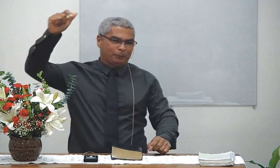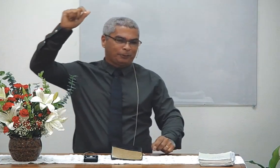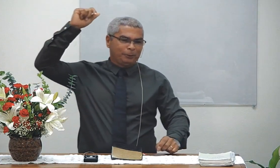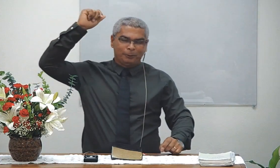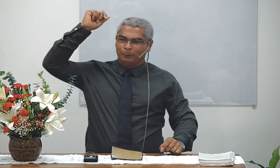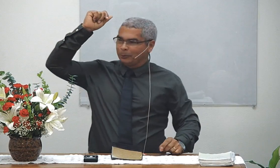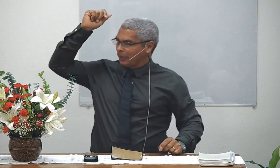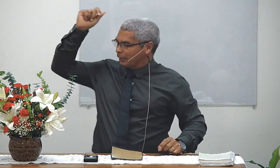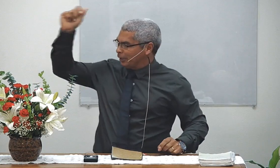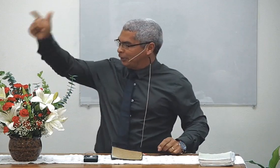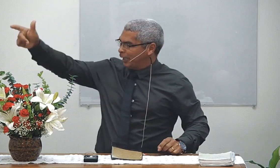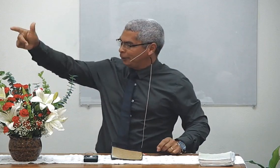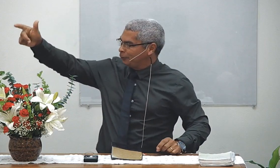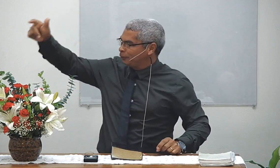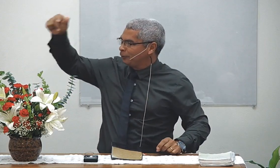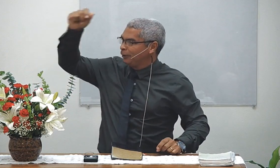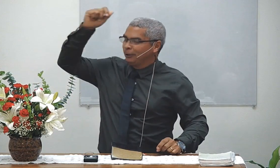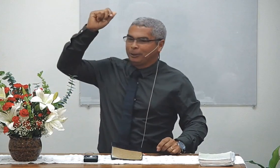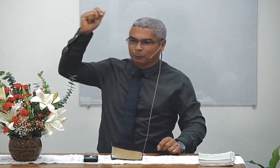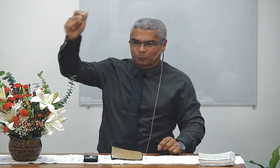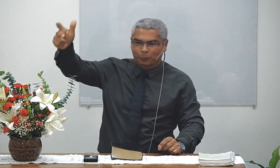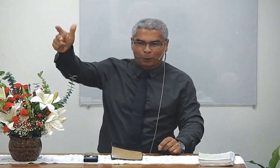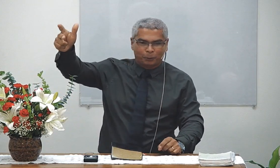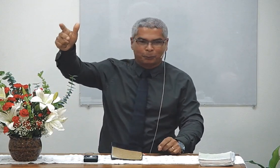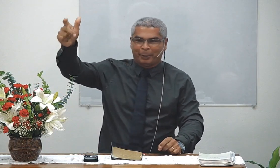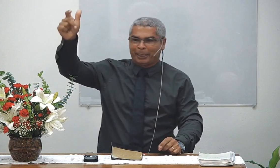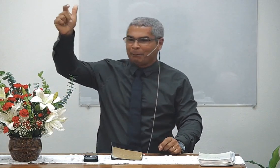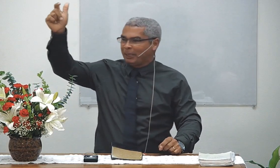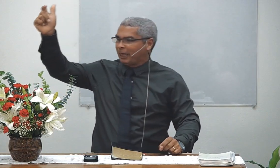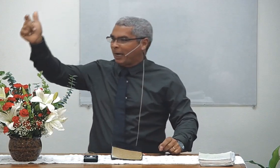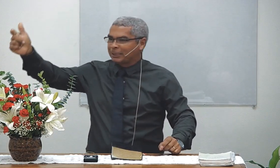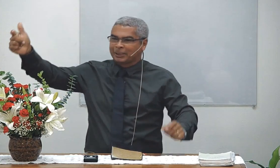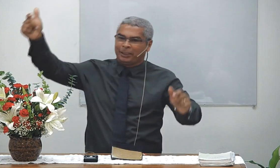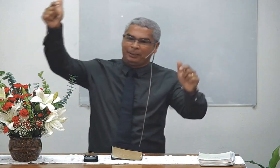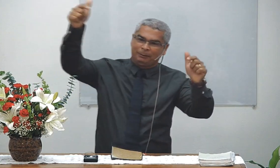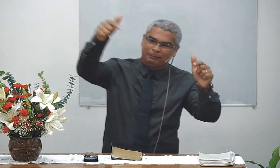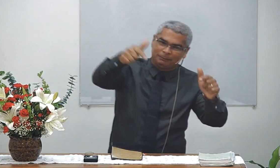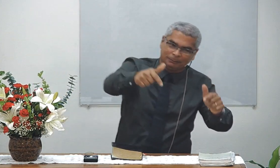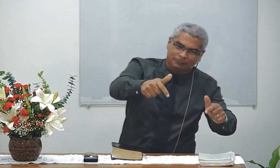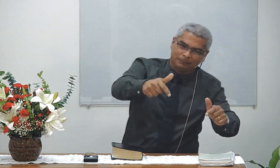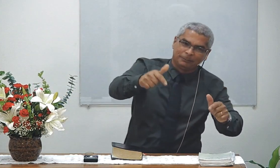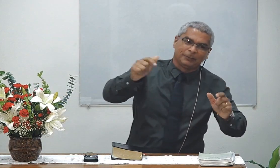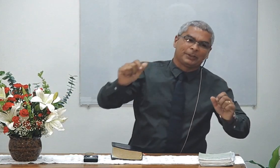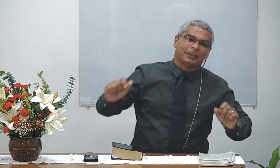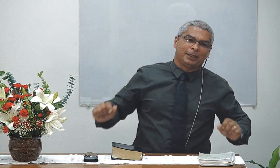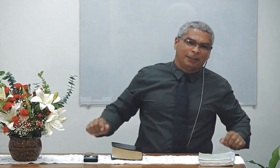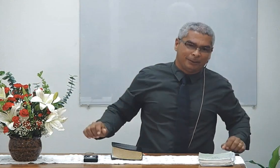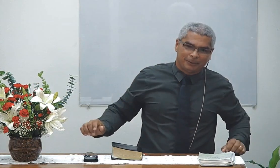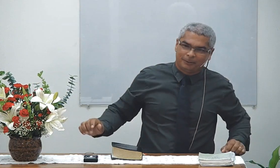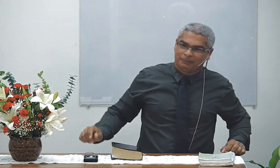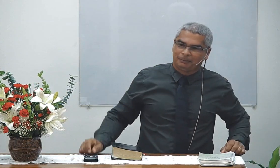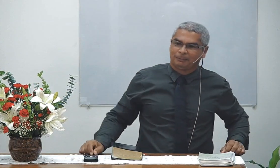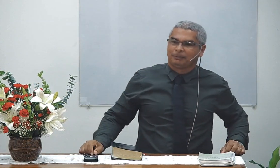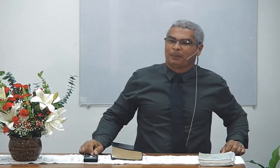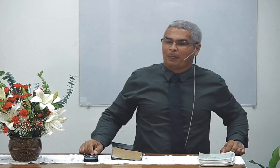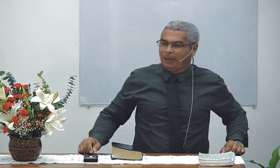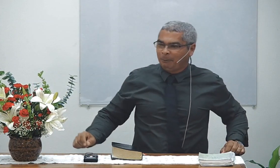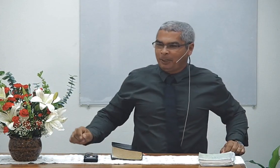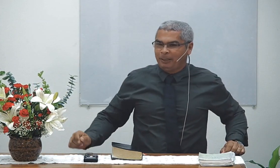and bring the lame, the blind, the cripple, so that my house is